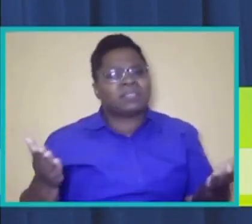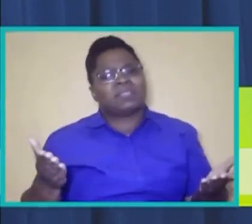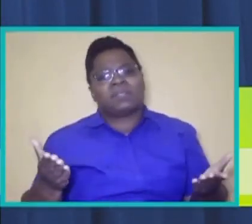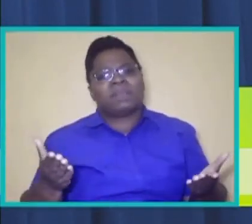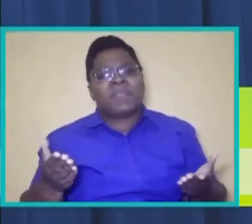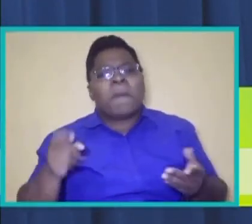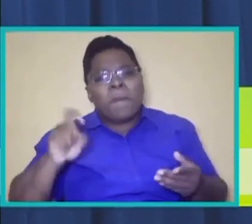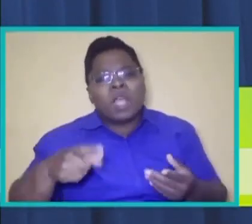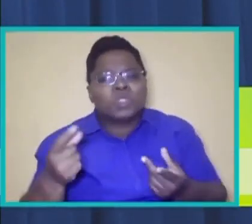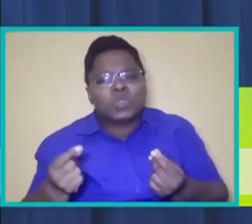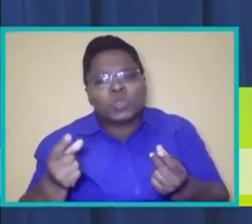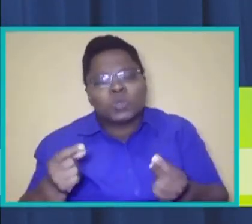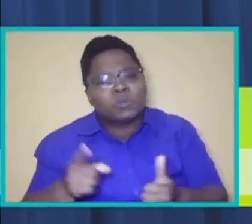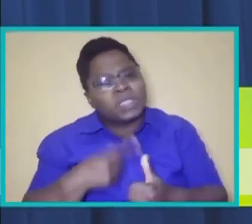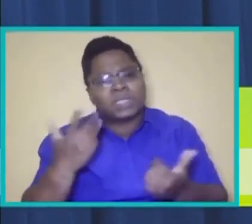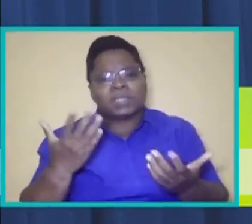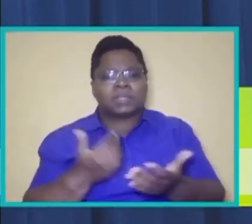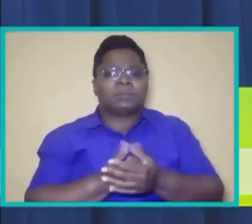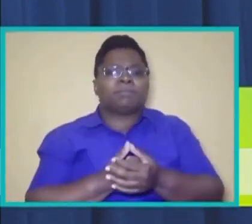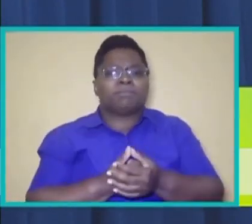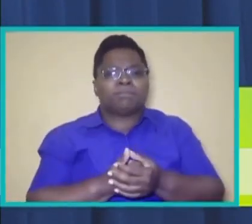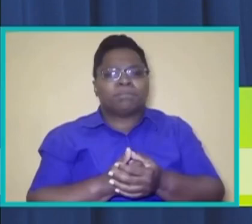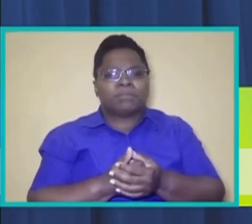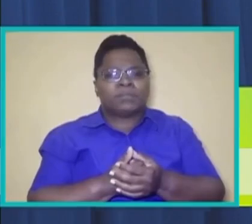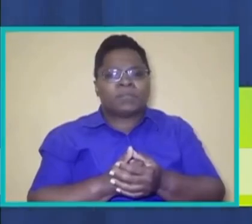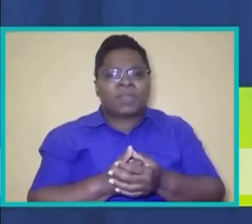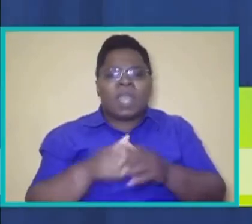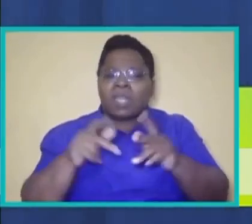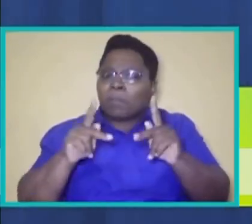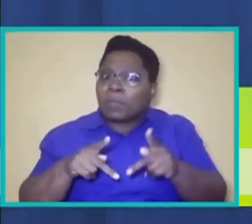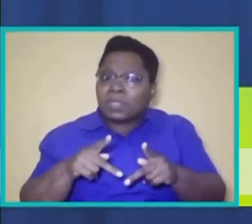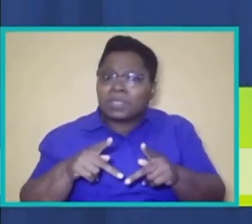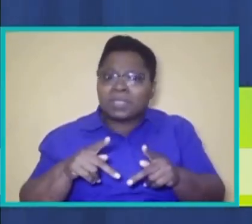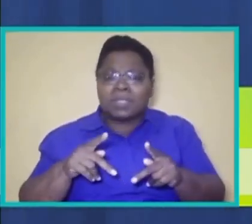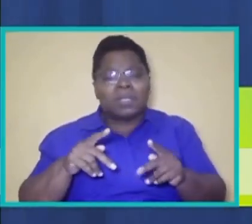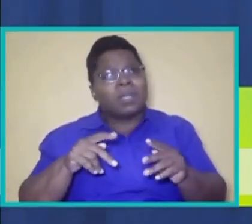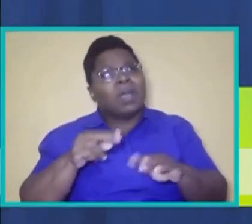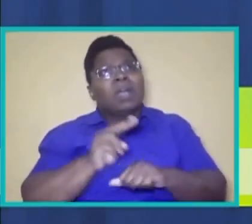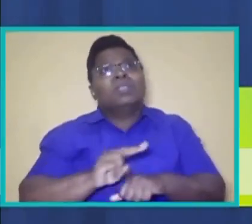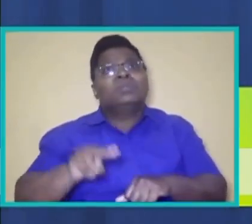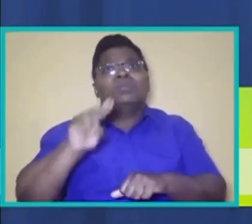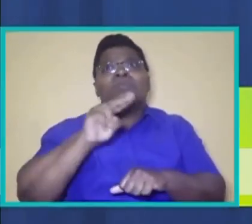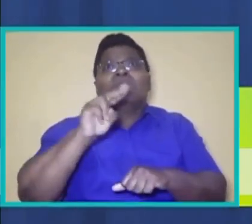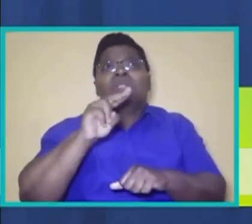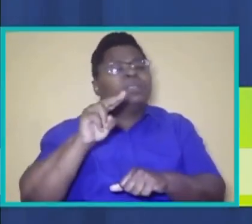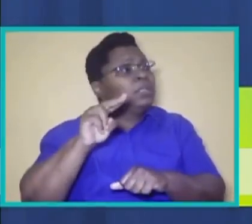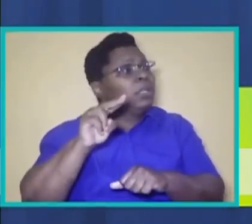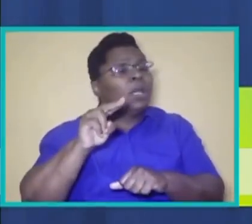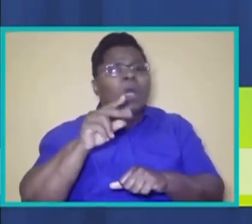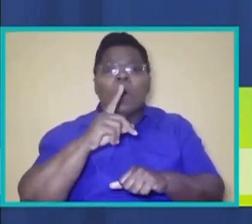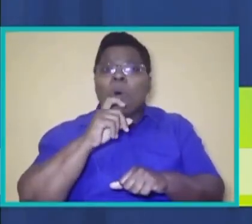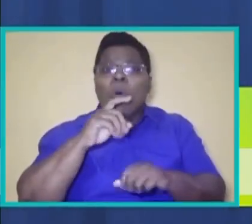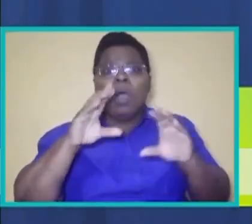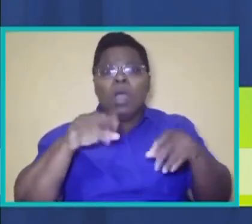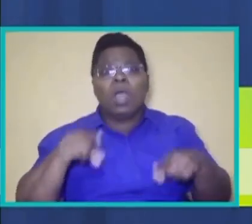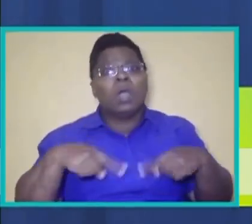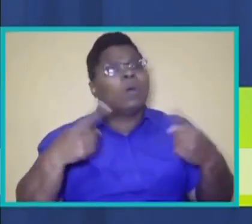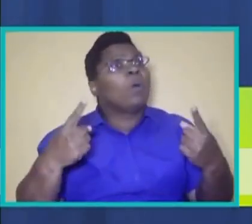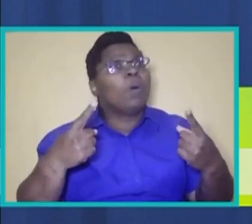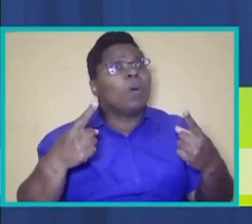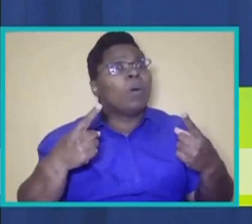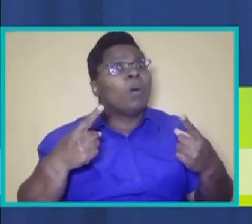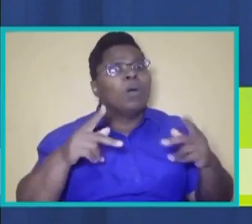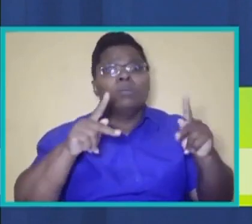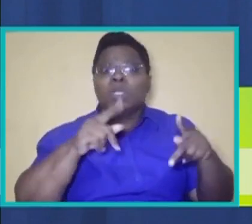identify students from an early age, that we're able to teach them anything, anywhere, at any time. That's the sort of thing that I'm looking